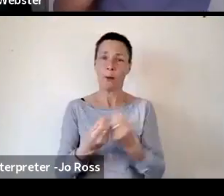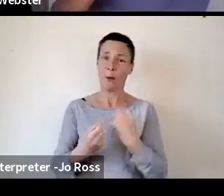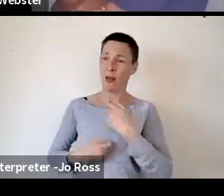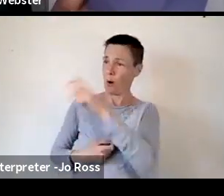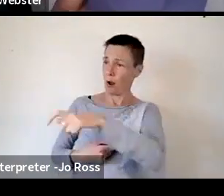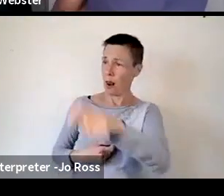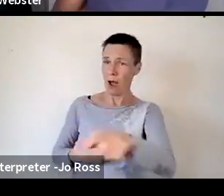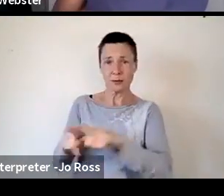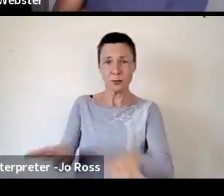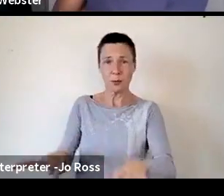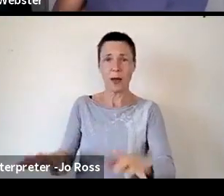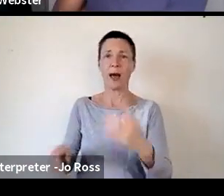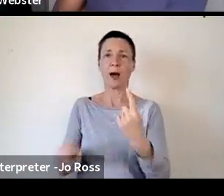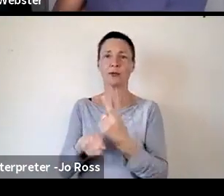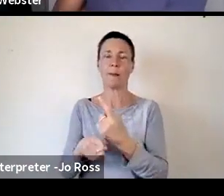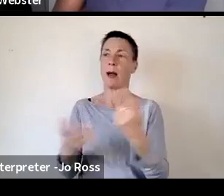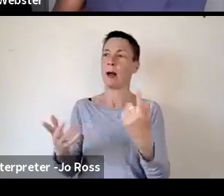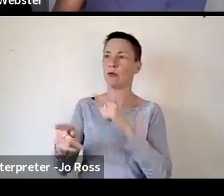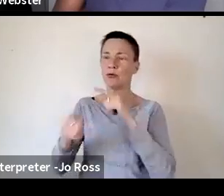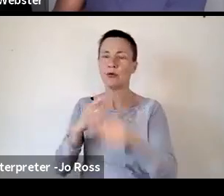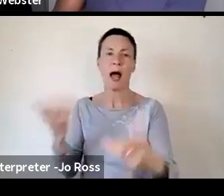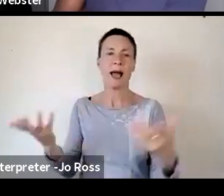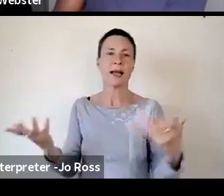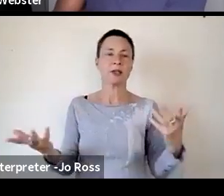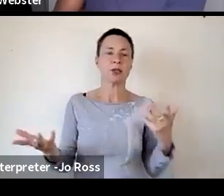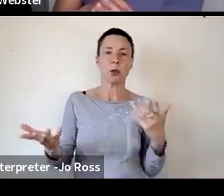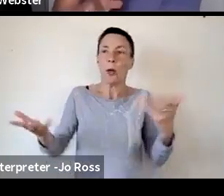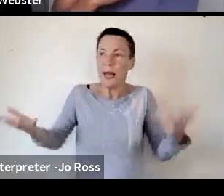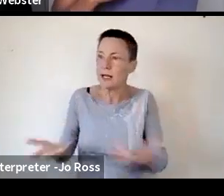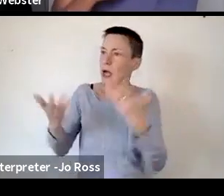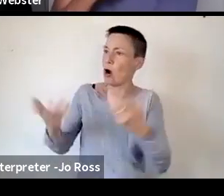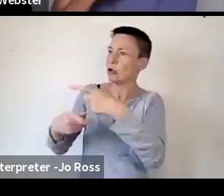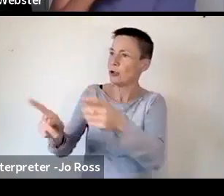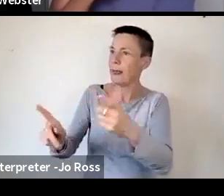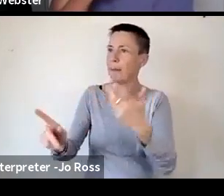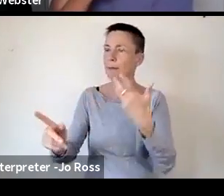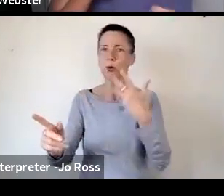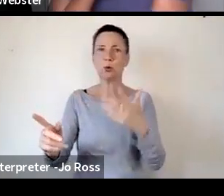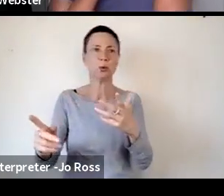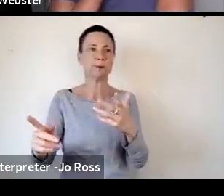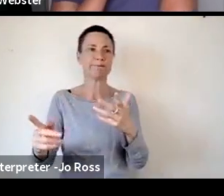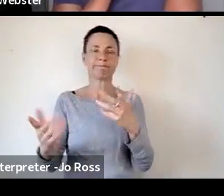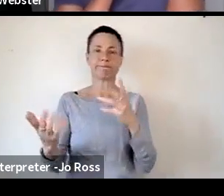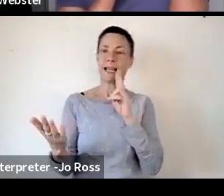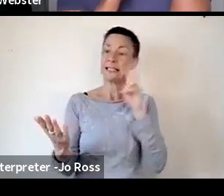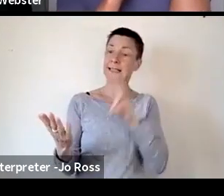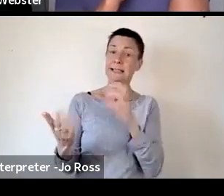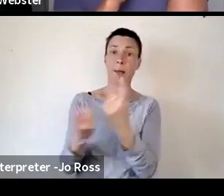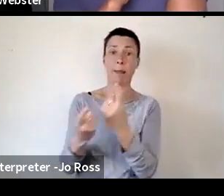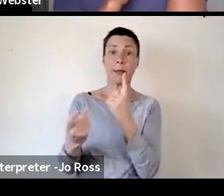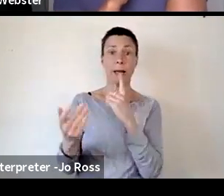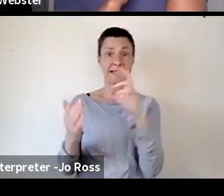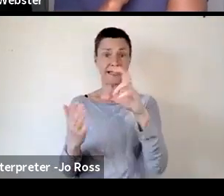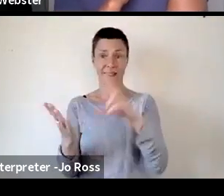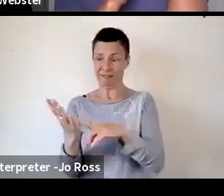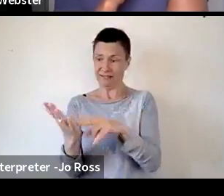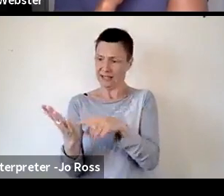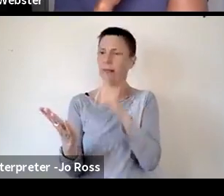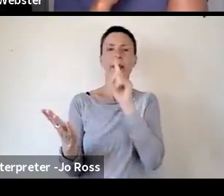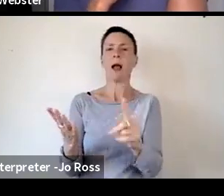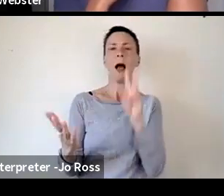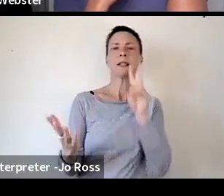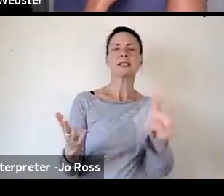about, you know, trying to encourage them to see something in a CV that, you know, they can't see from